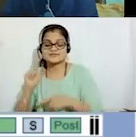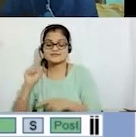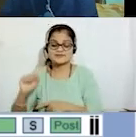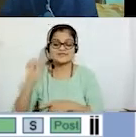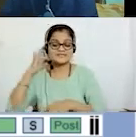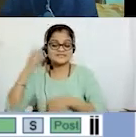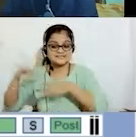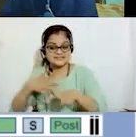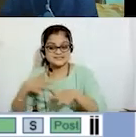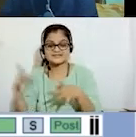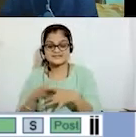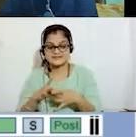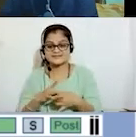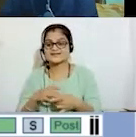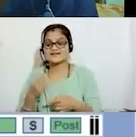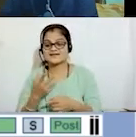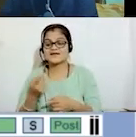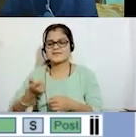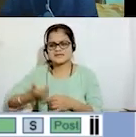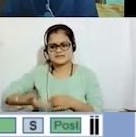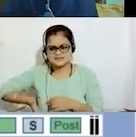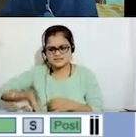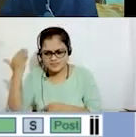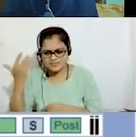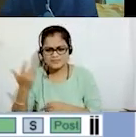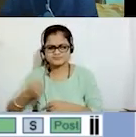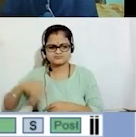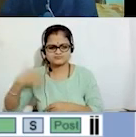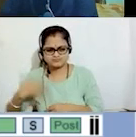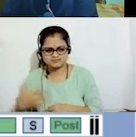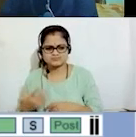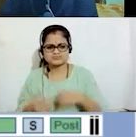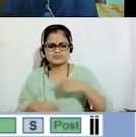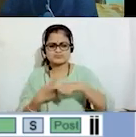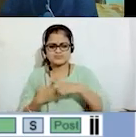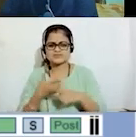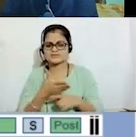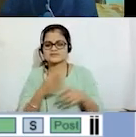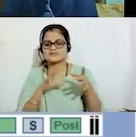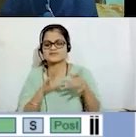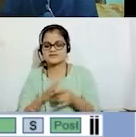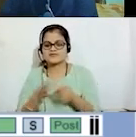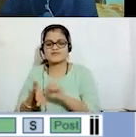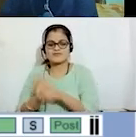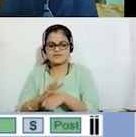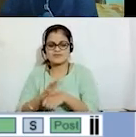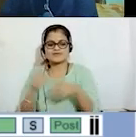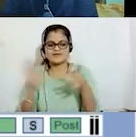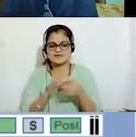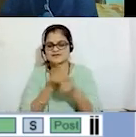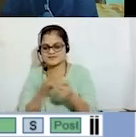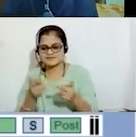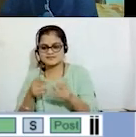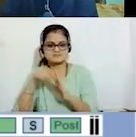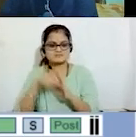in your city, right? With the prices rising and all this kind of even connecting to COVID and this whole thing that's going on all around the world.